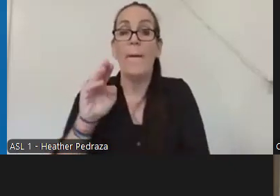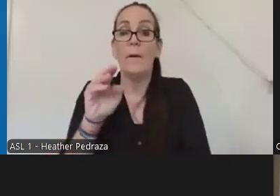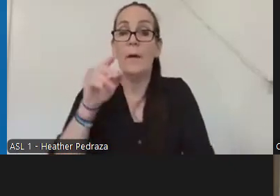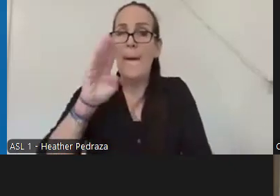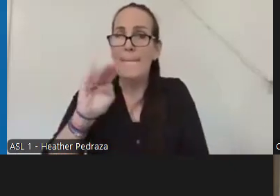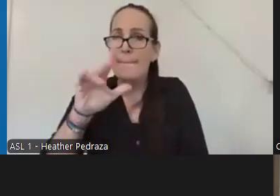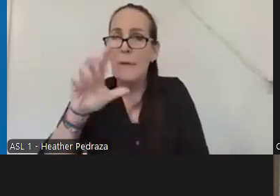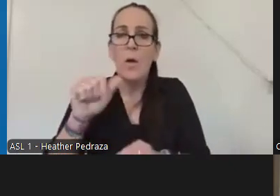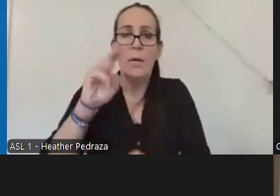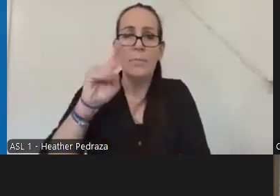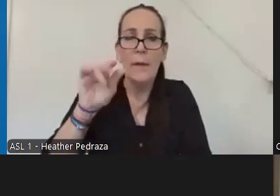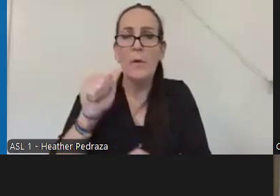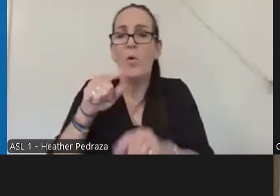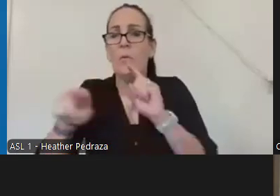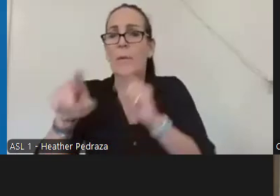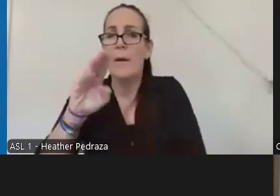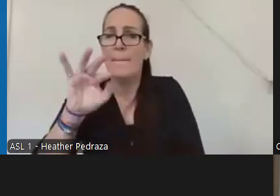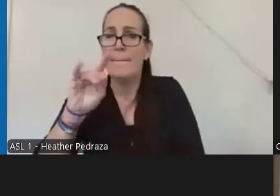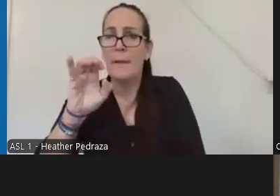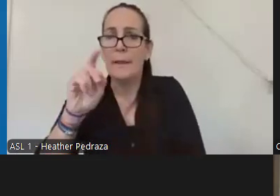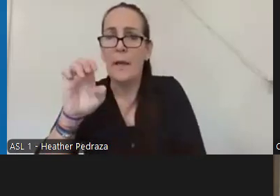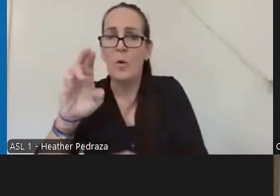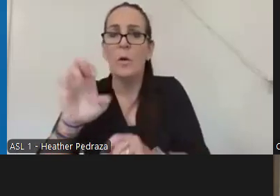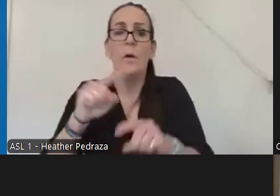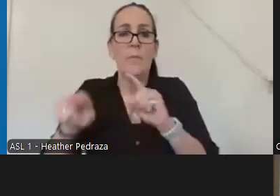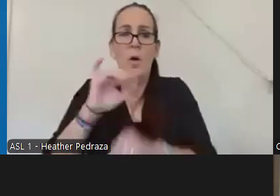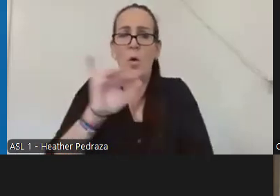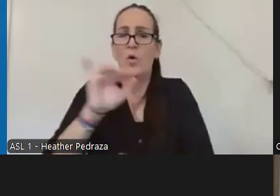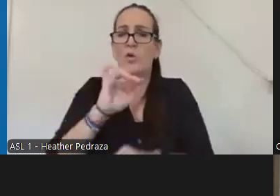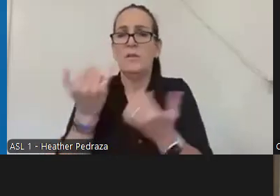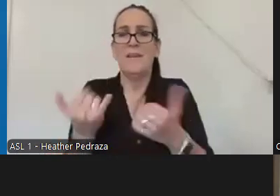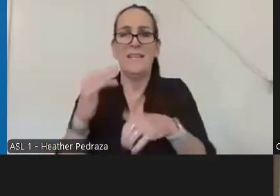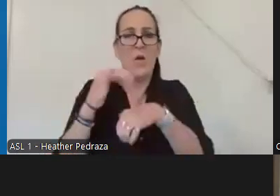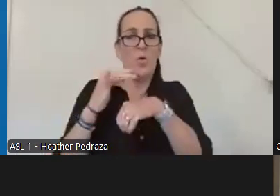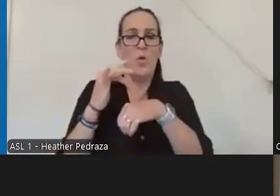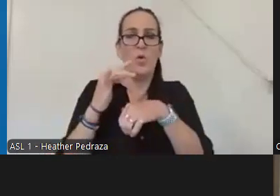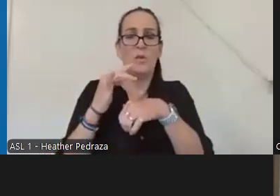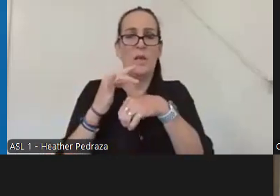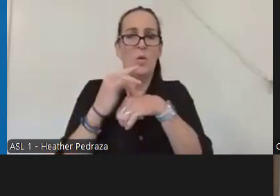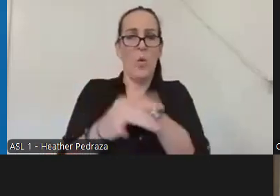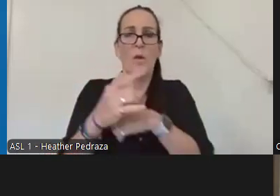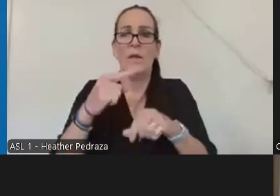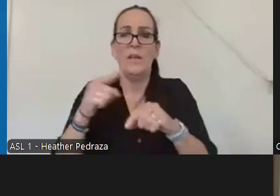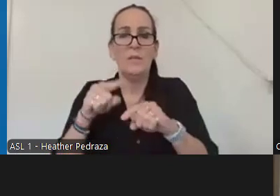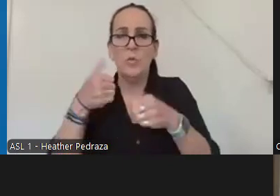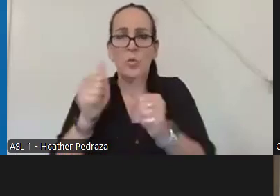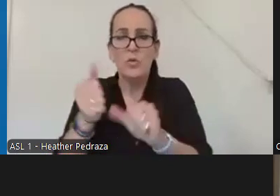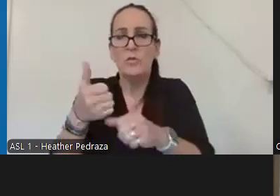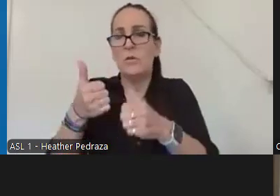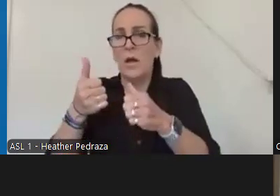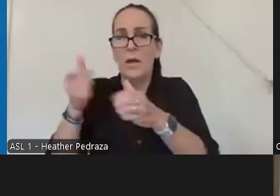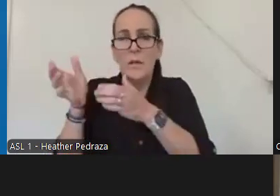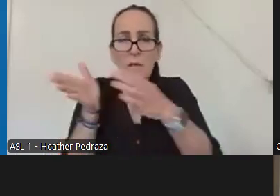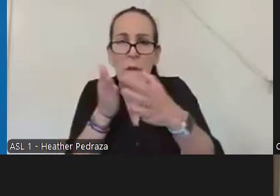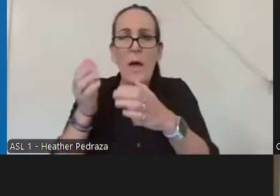at the early process of it, to be determining, how we can develop a sustainable model, because we know that the general fund is not